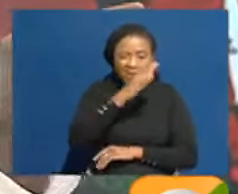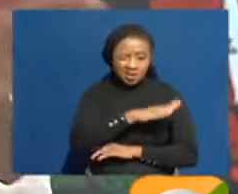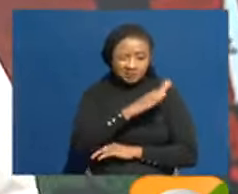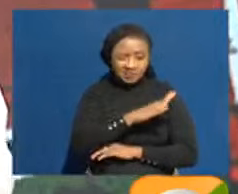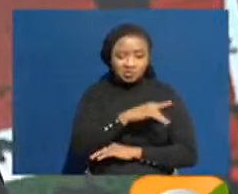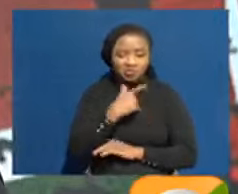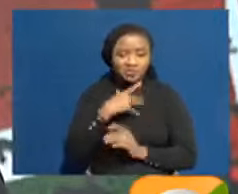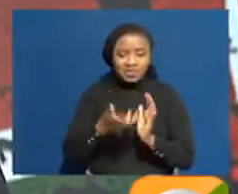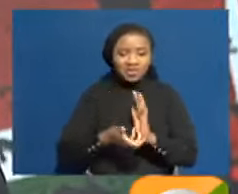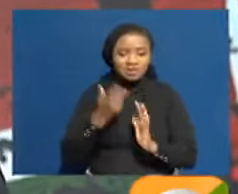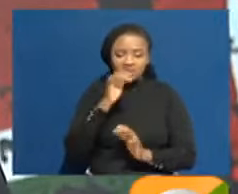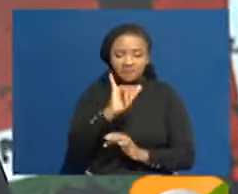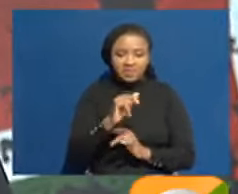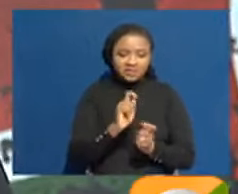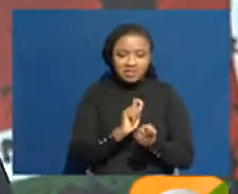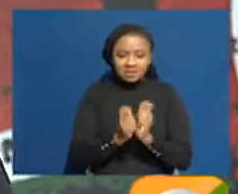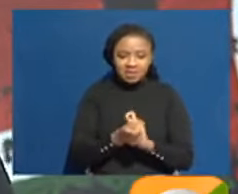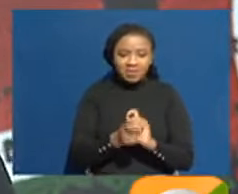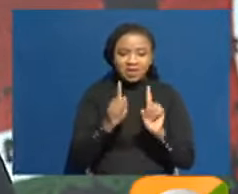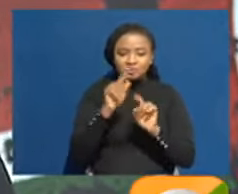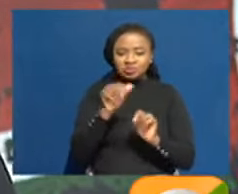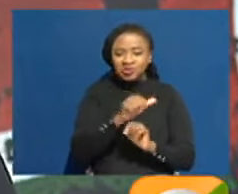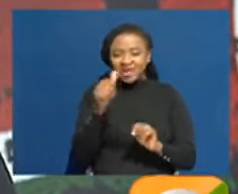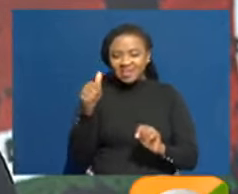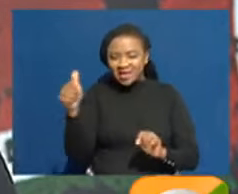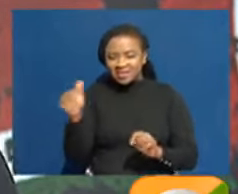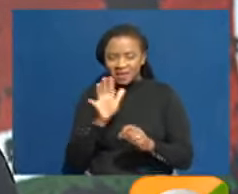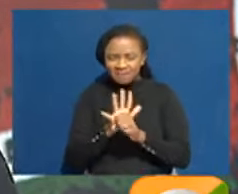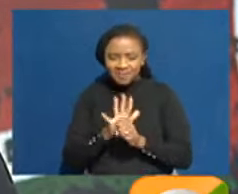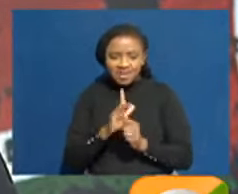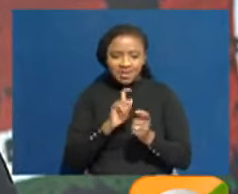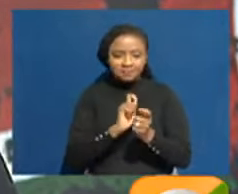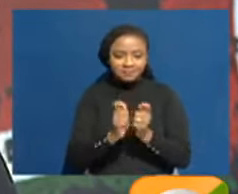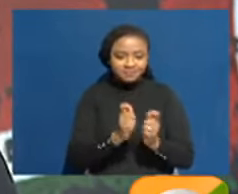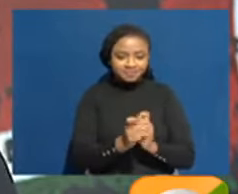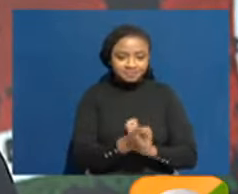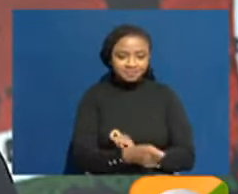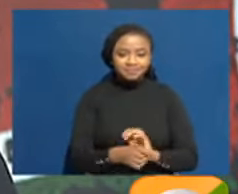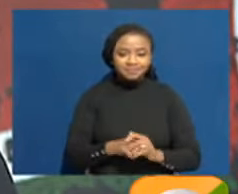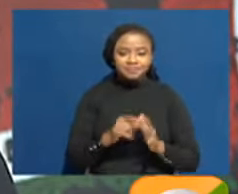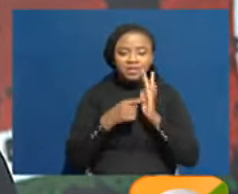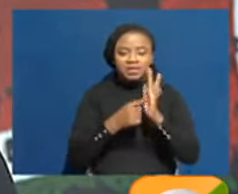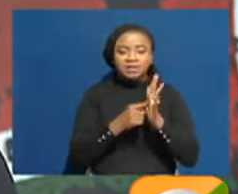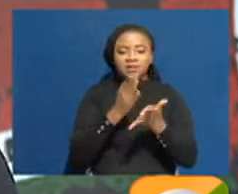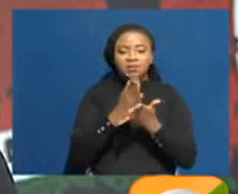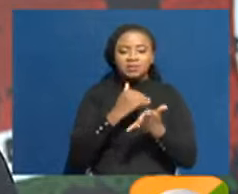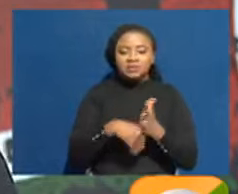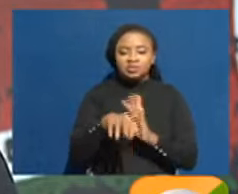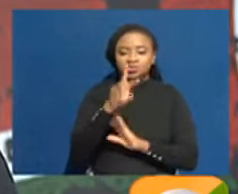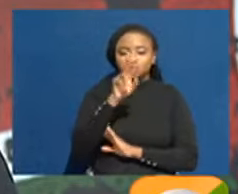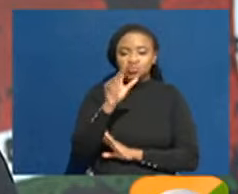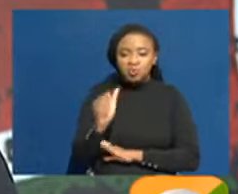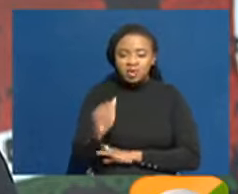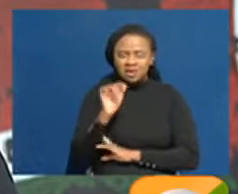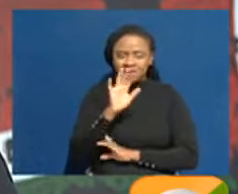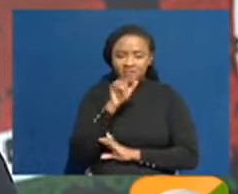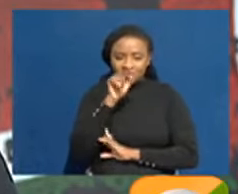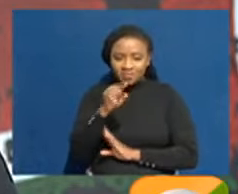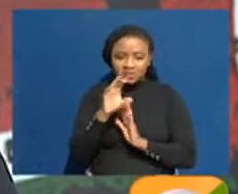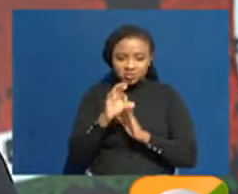removed that process, and so many other such amendments, including the famous Section 2A of the constitution.